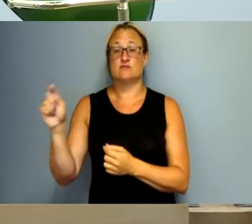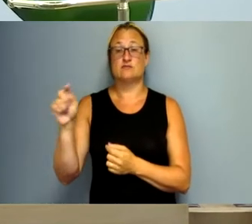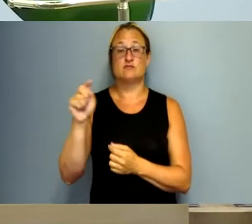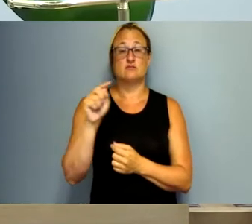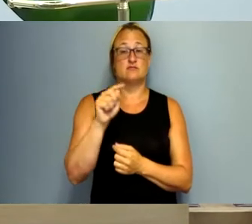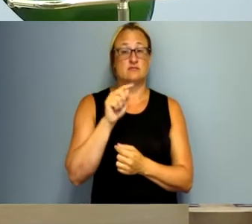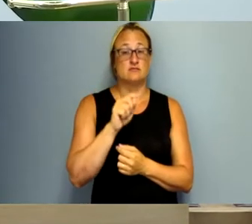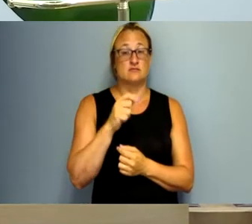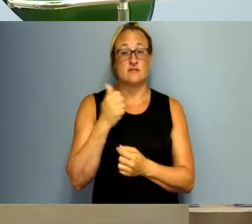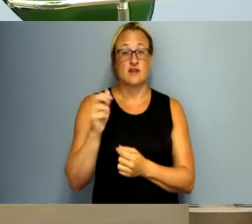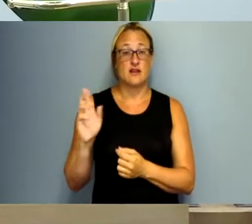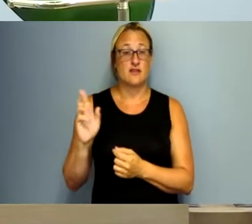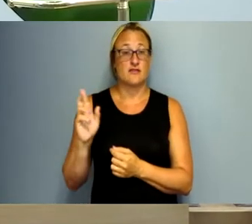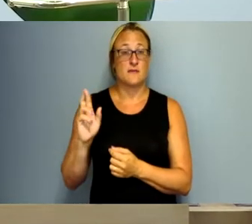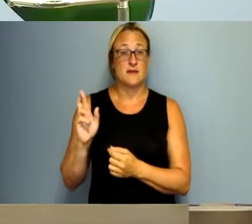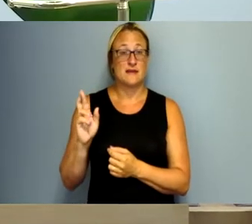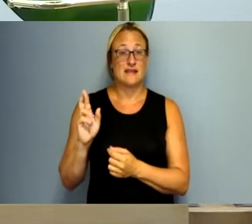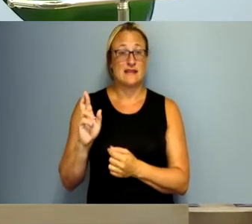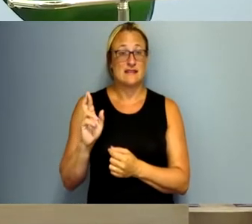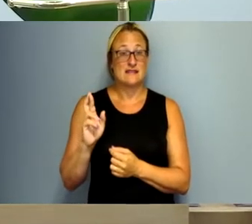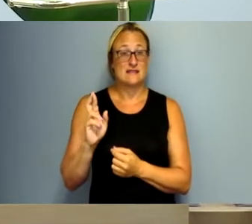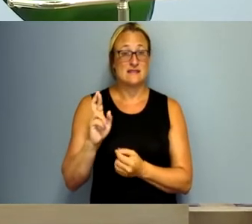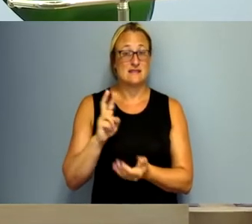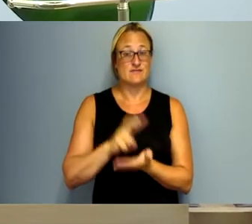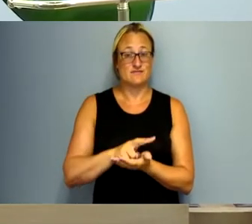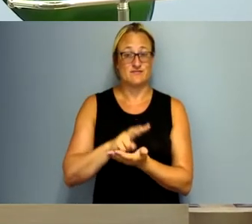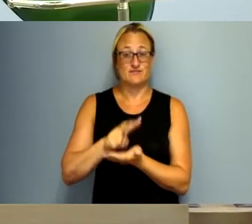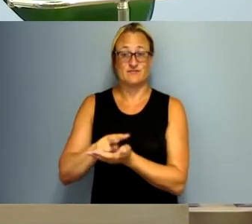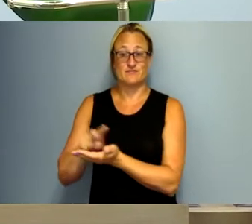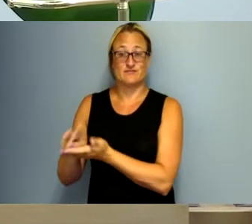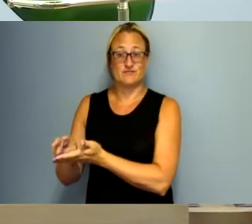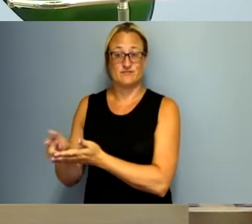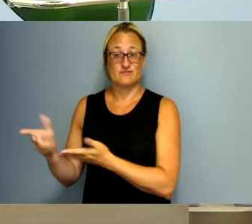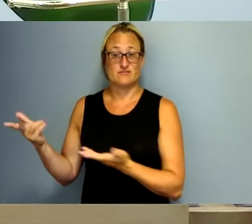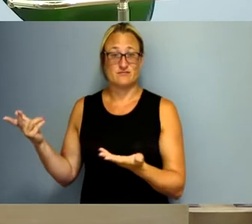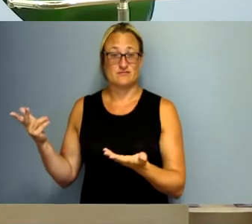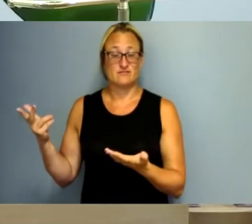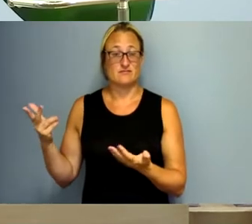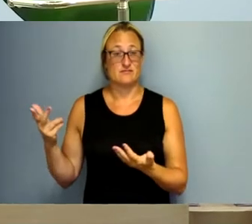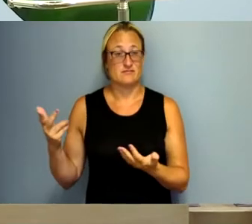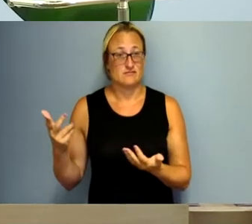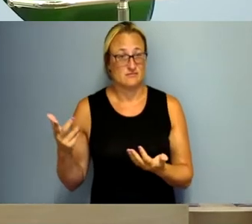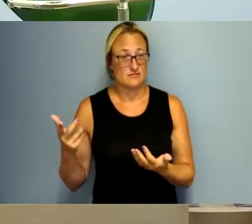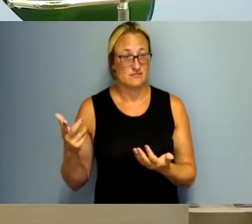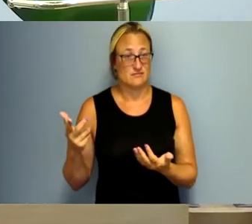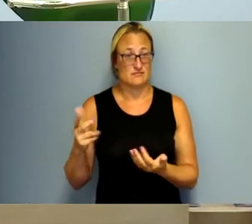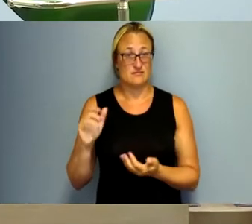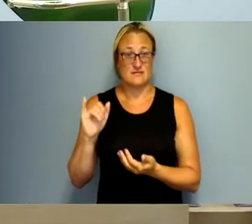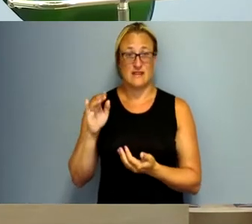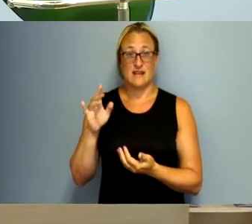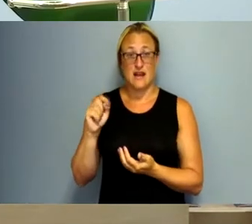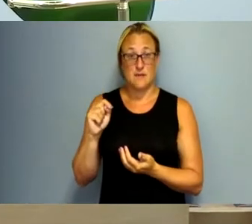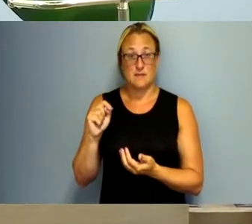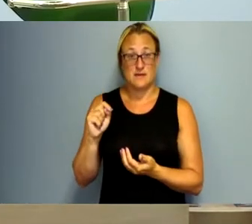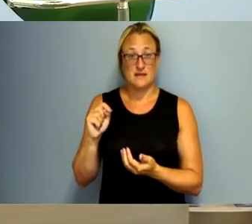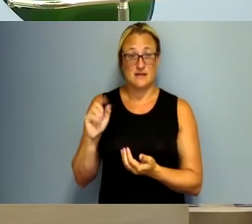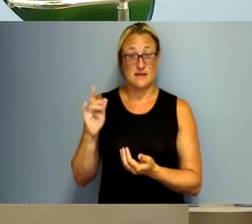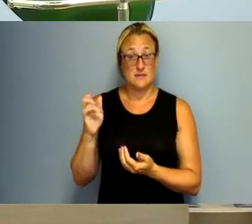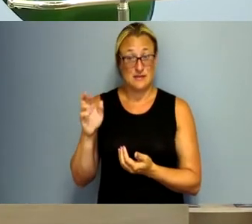incumbent Republicans were defeated. The incumbent commissioner who I was running with, Rob